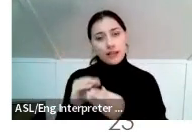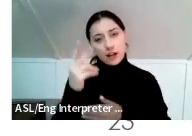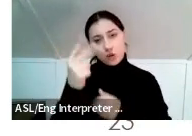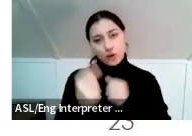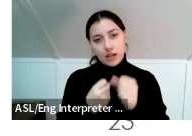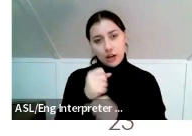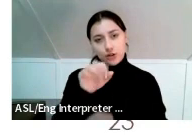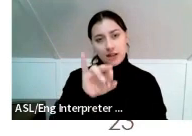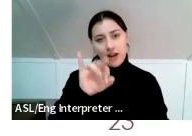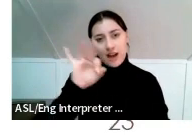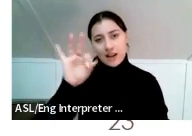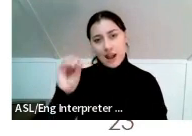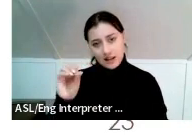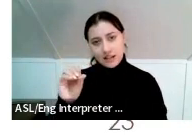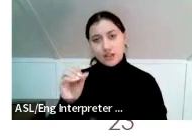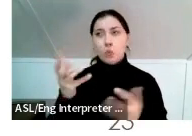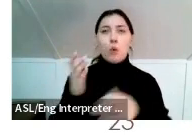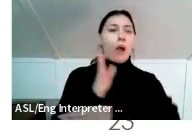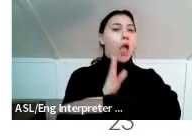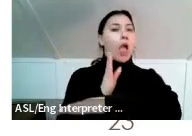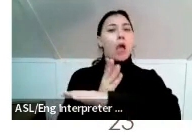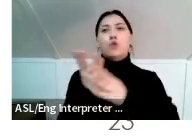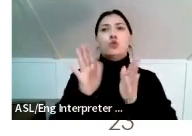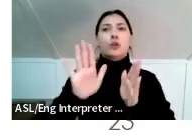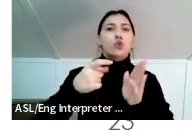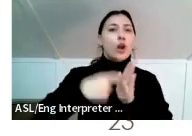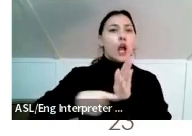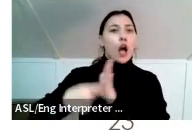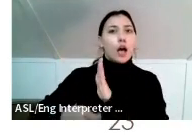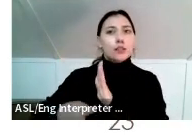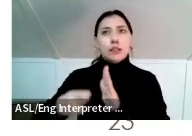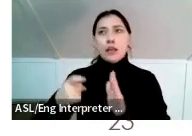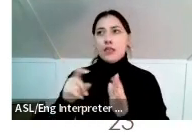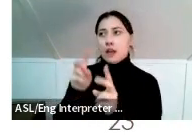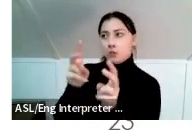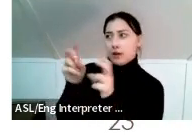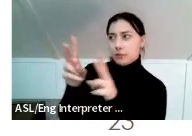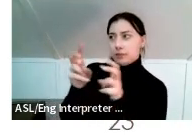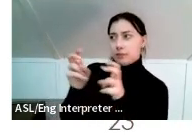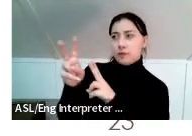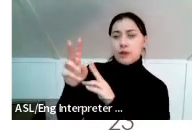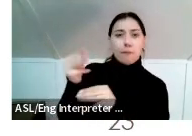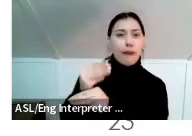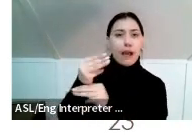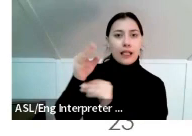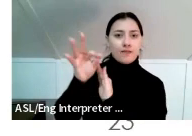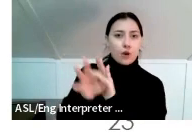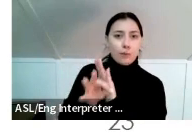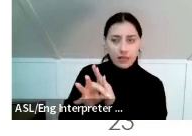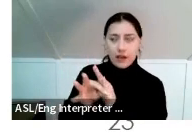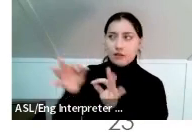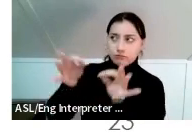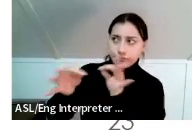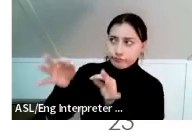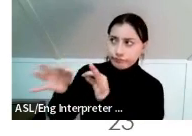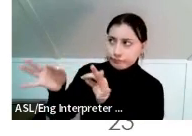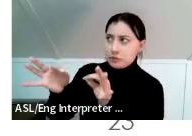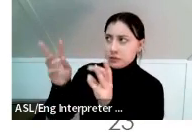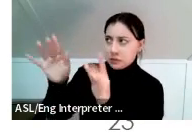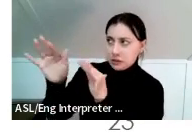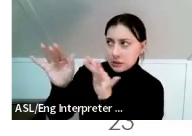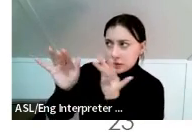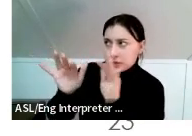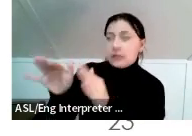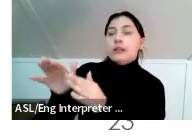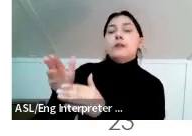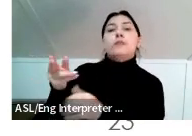your 990s. And that feeds into a mathematical formula that also uses the